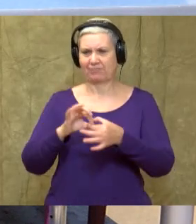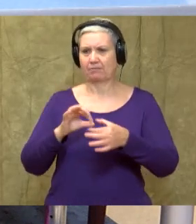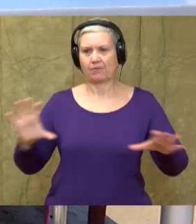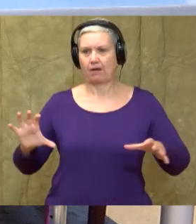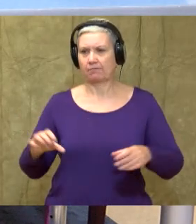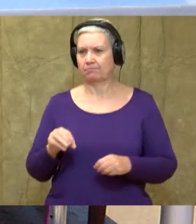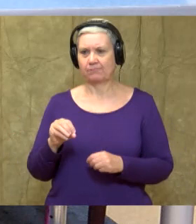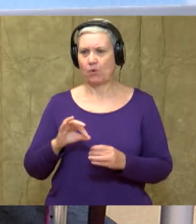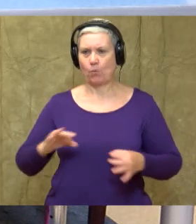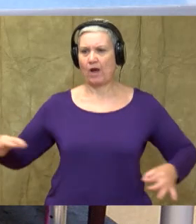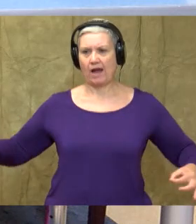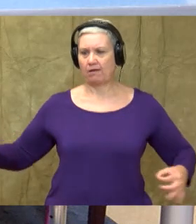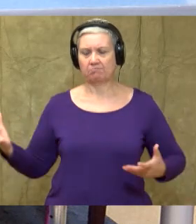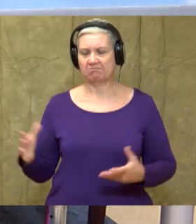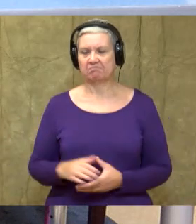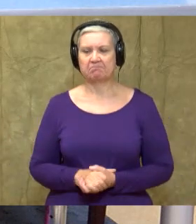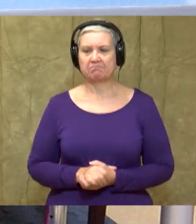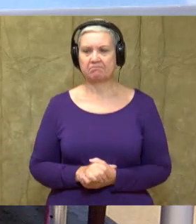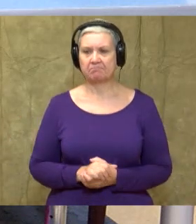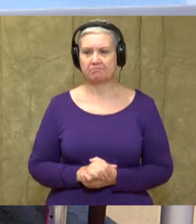much.